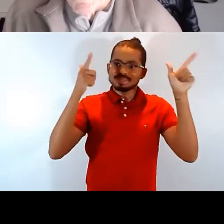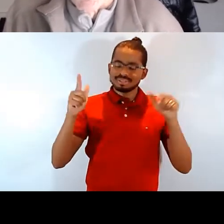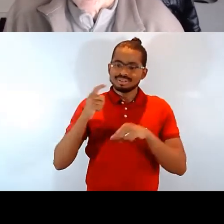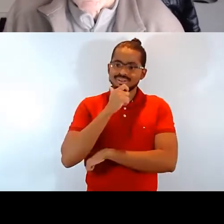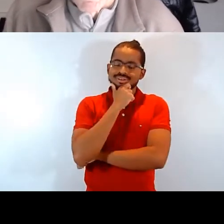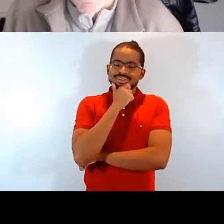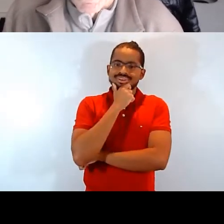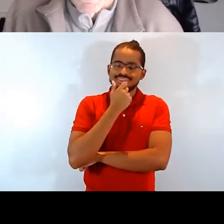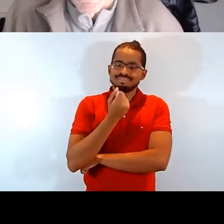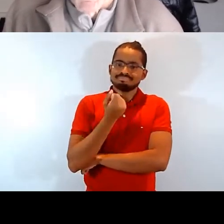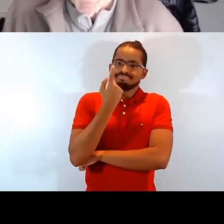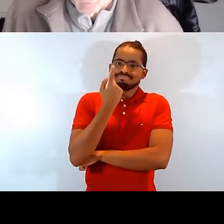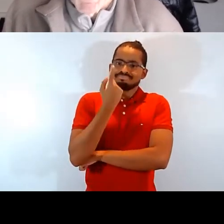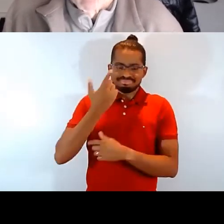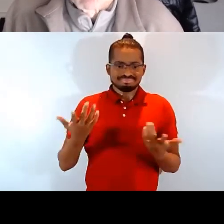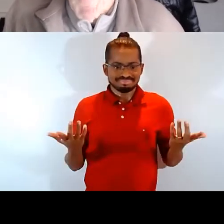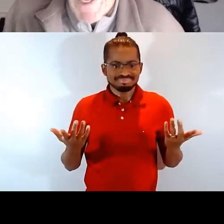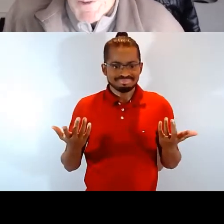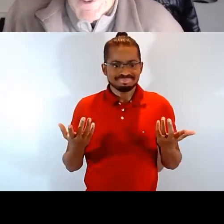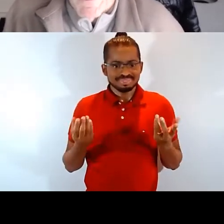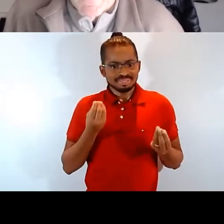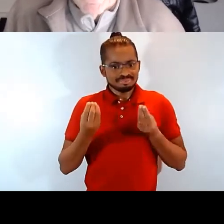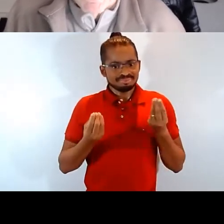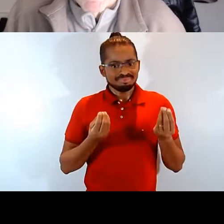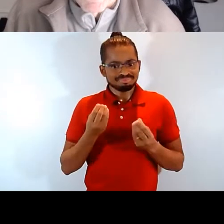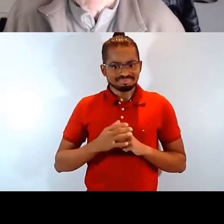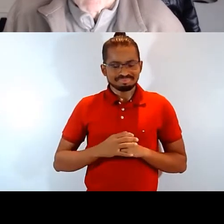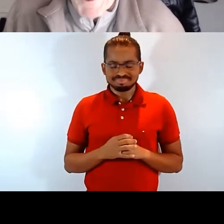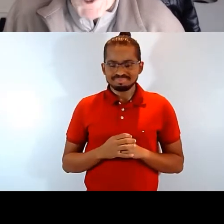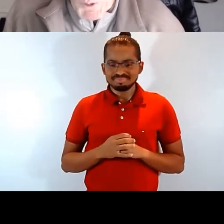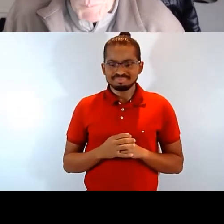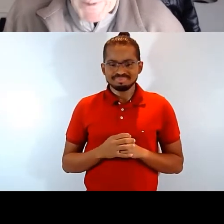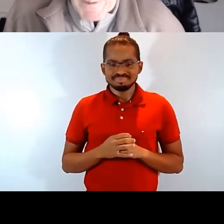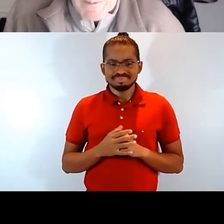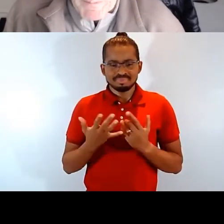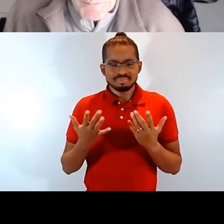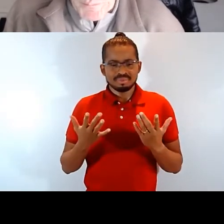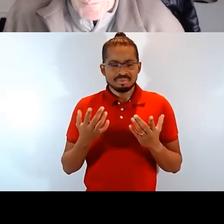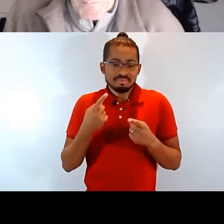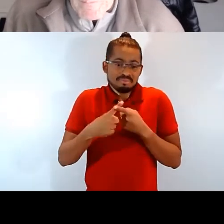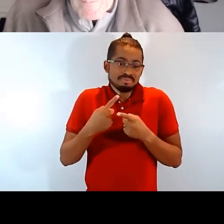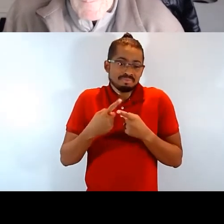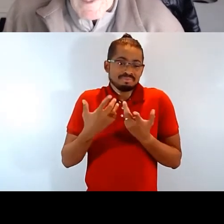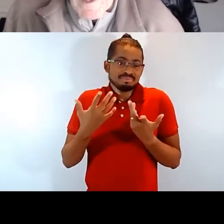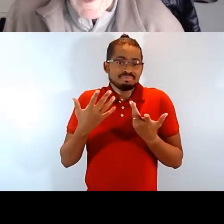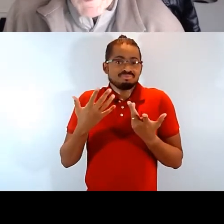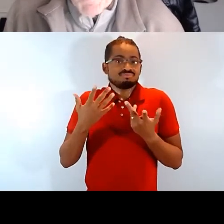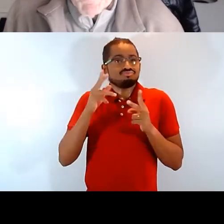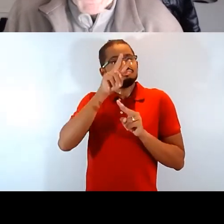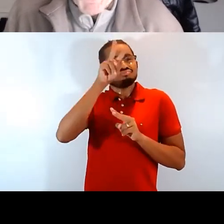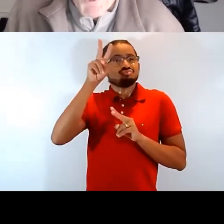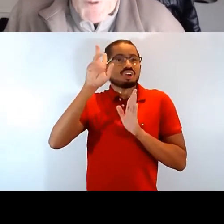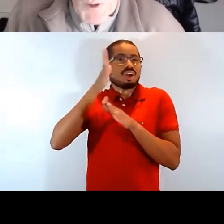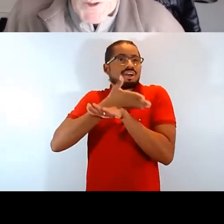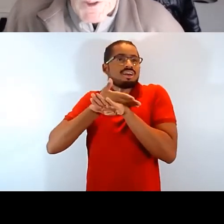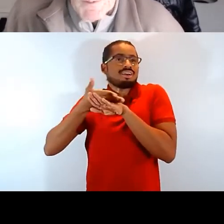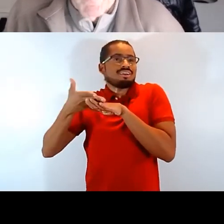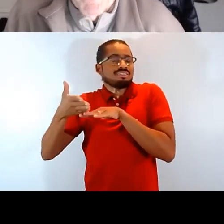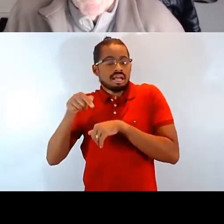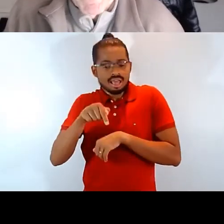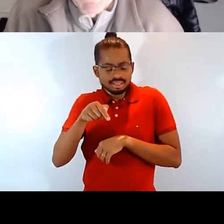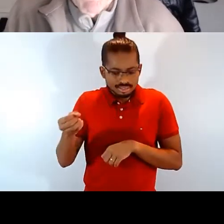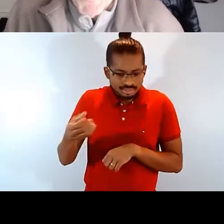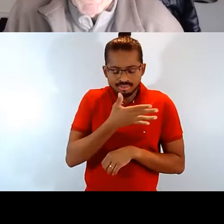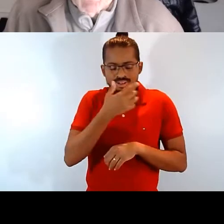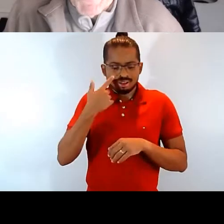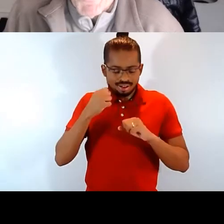general, taken for granted vantage point. It's pretty obvious,